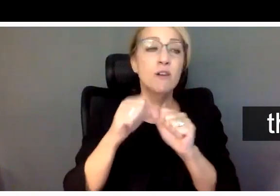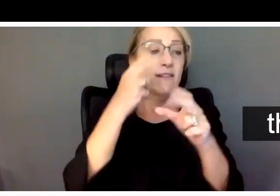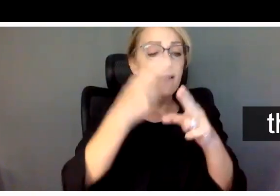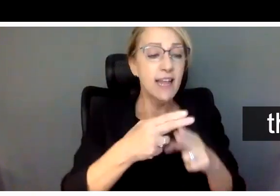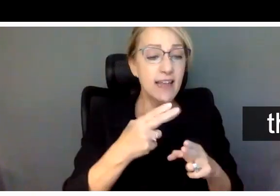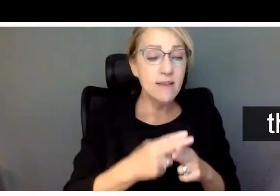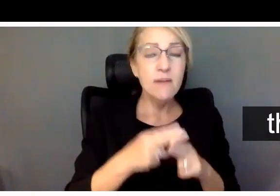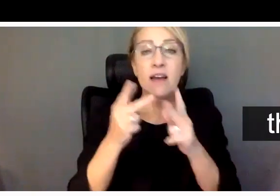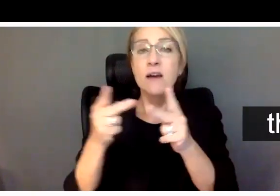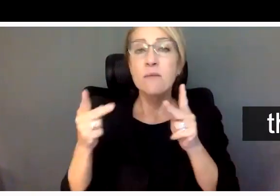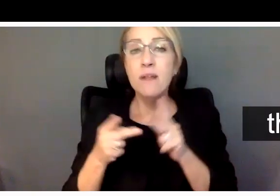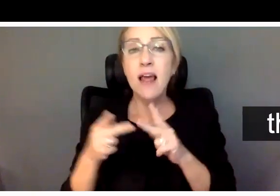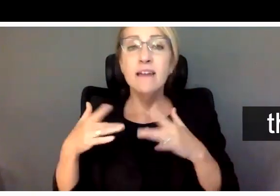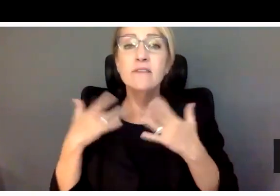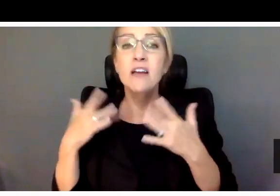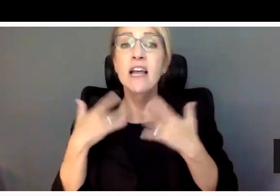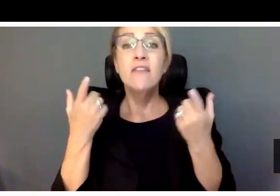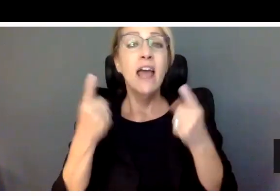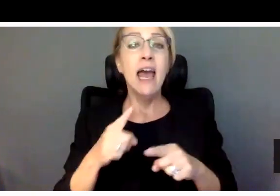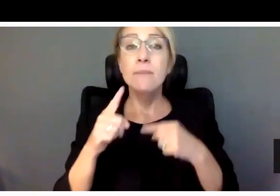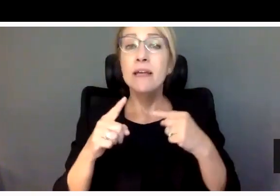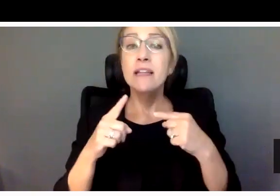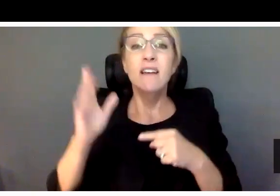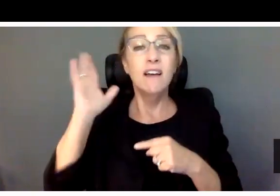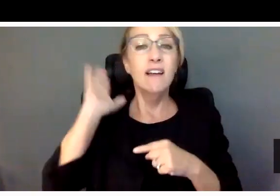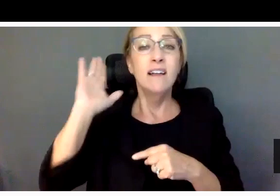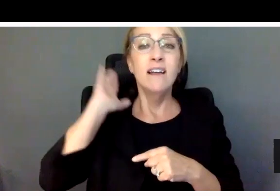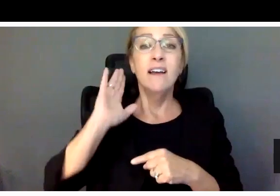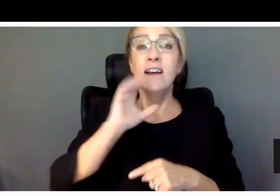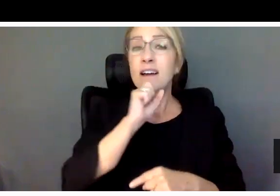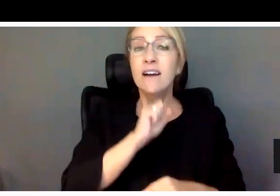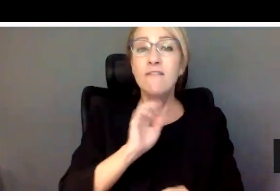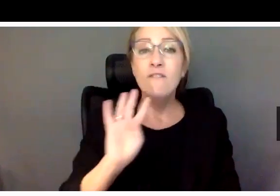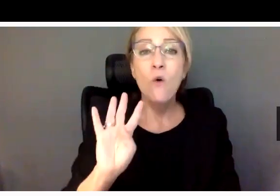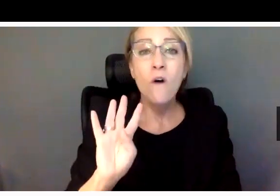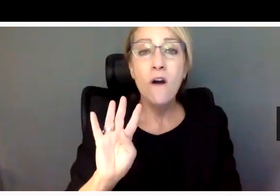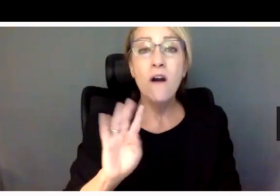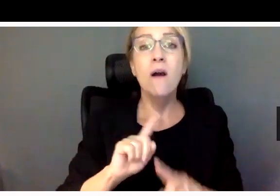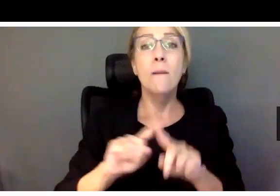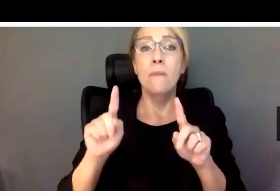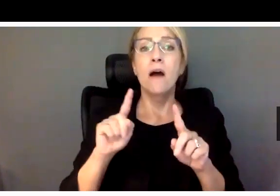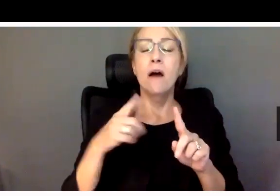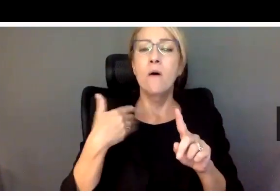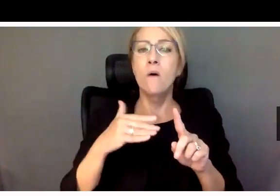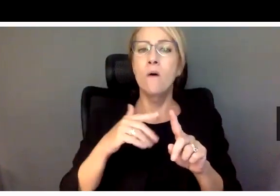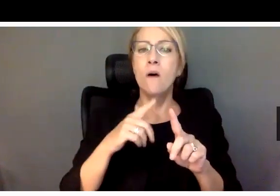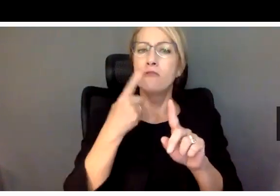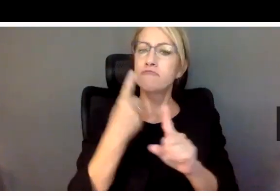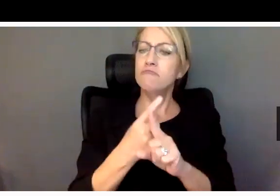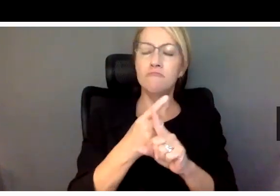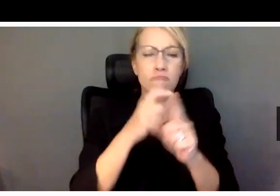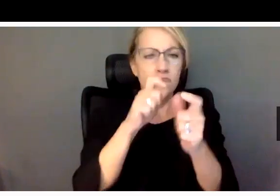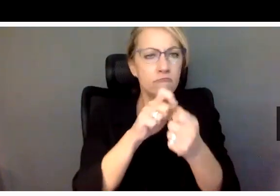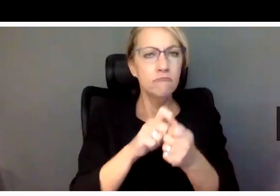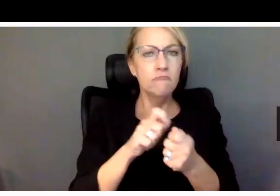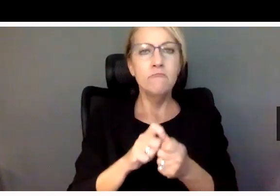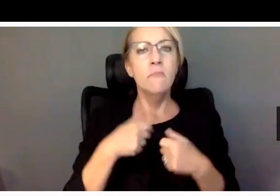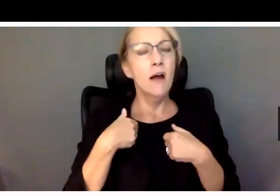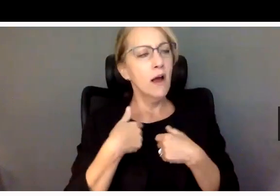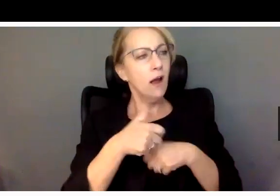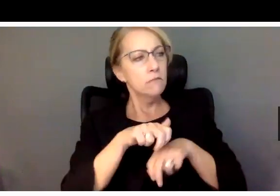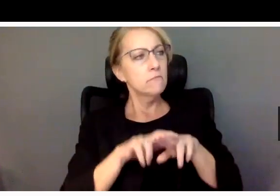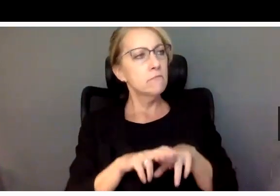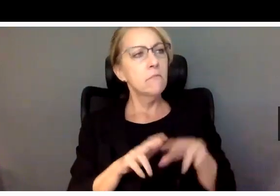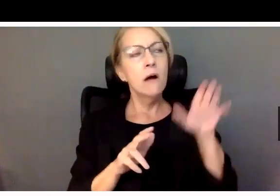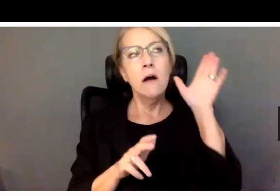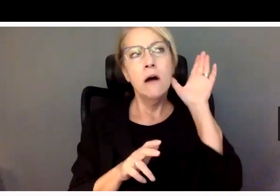he was just 4 years old with amazing accuracy. And I just sat back and took notes, hoping